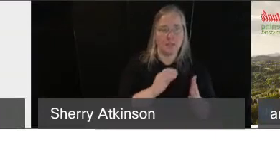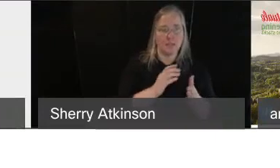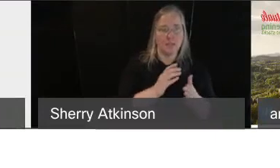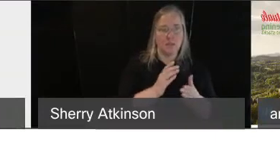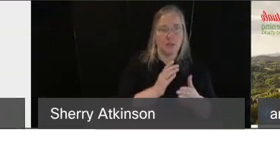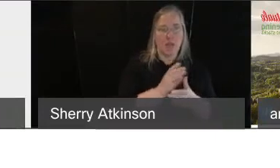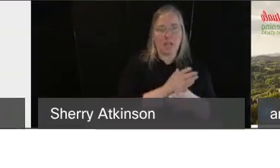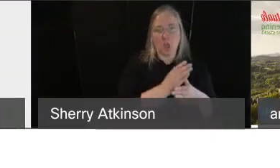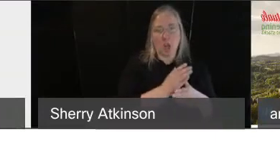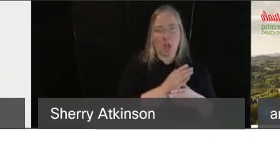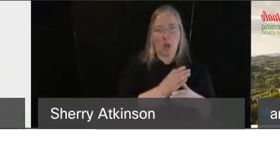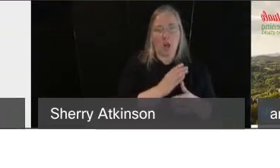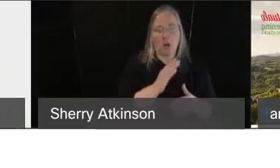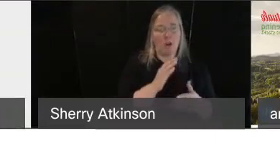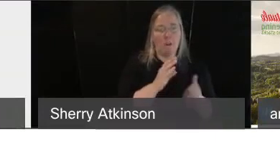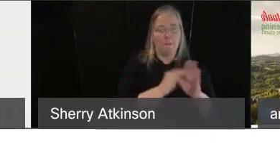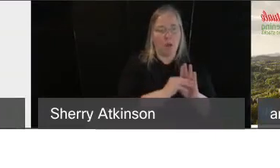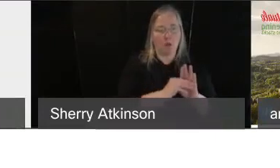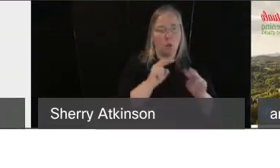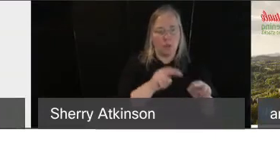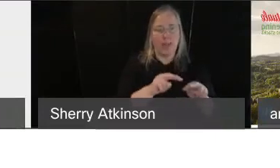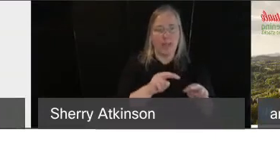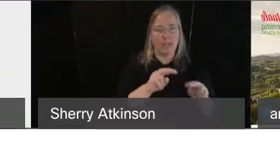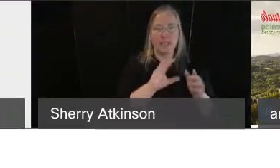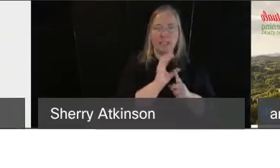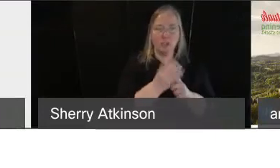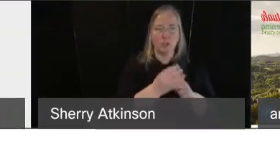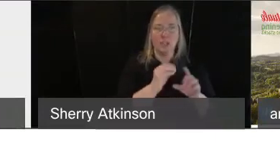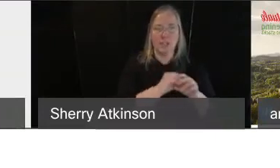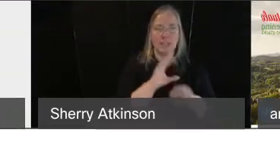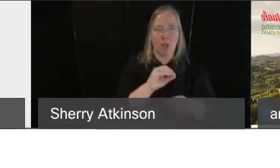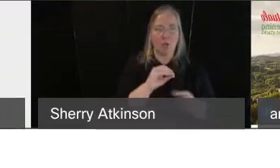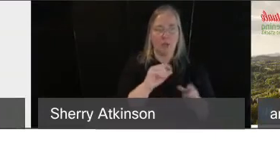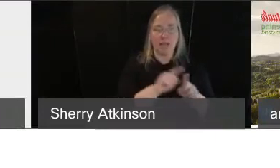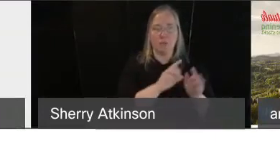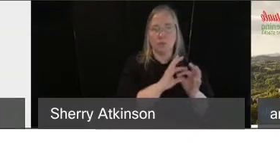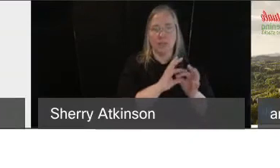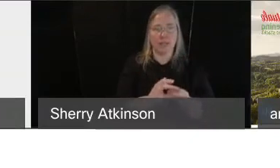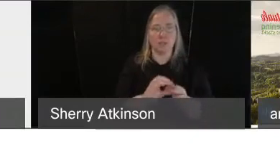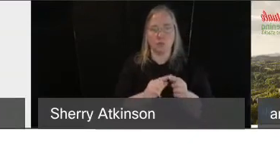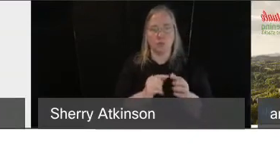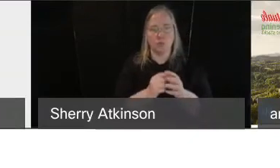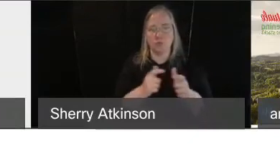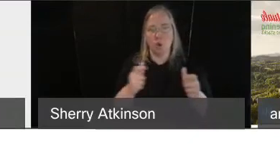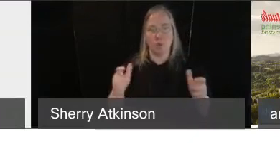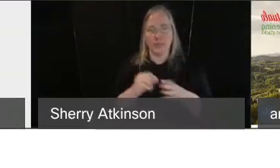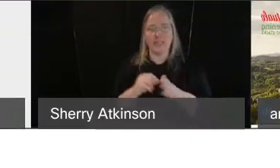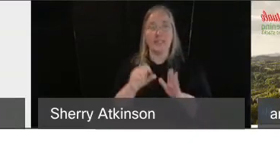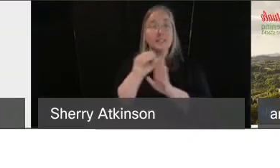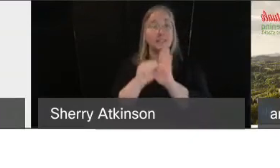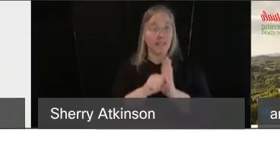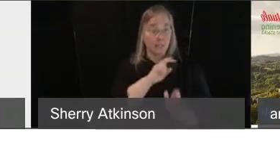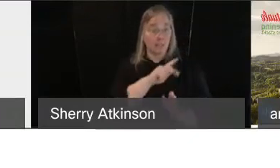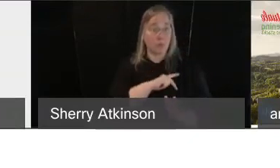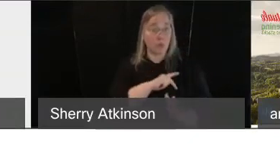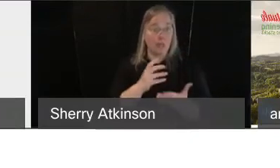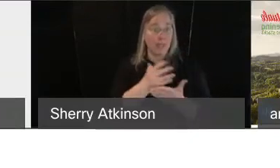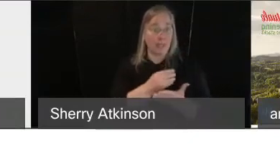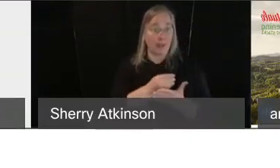conditions in the county as they relate to growth in the state's personal income. And based on